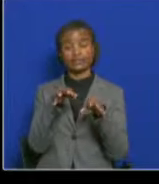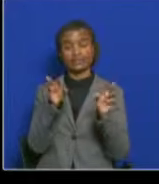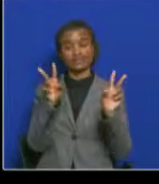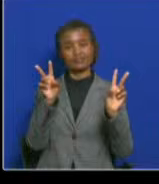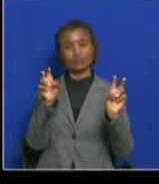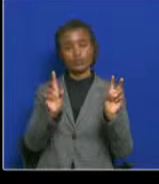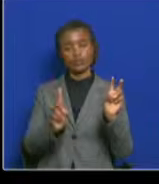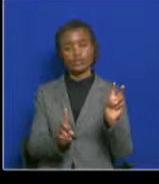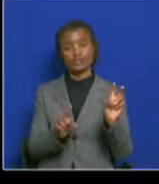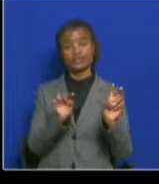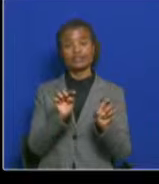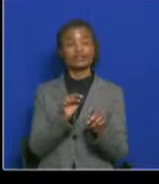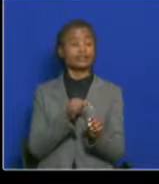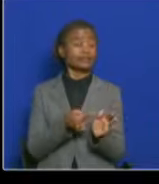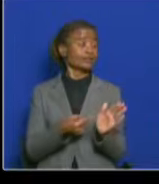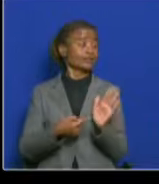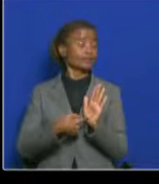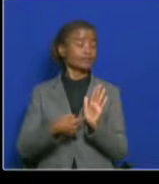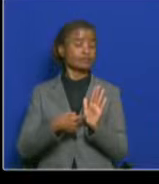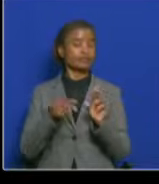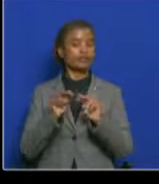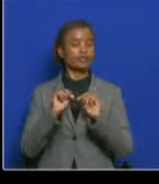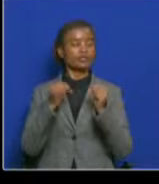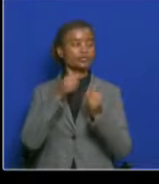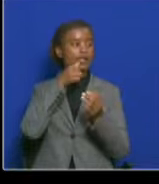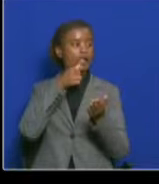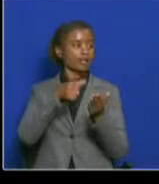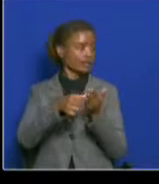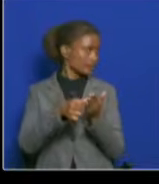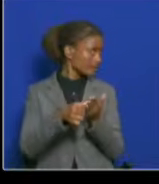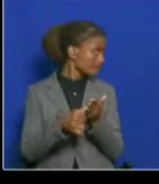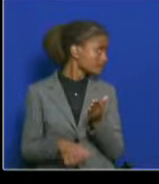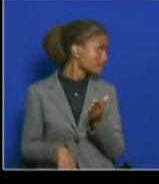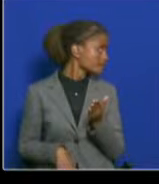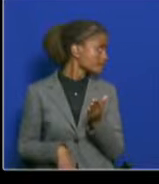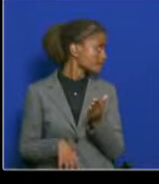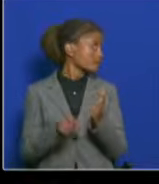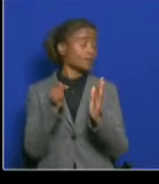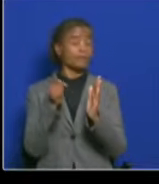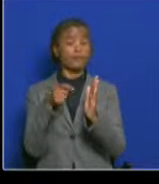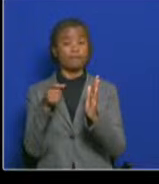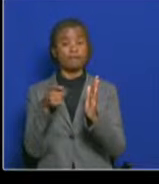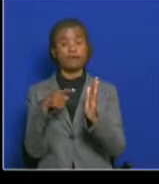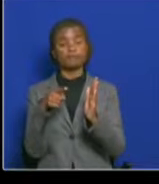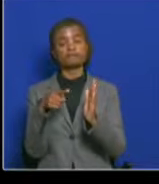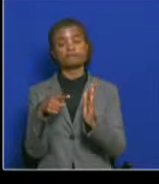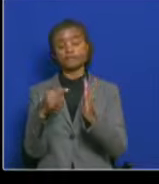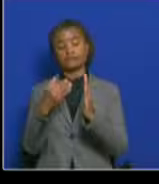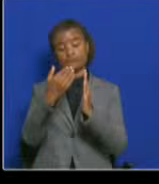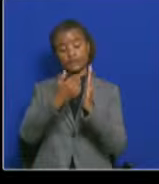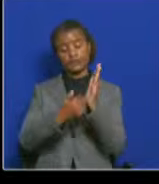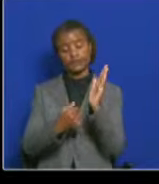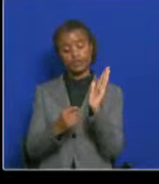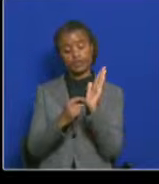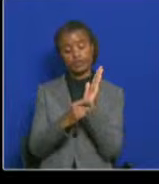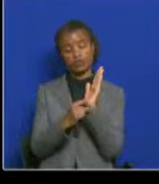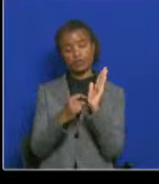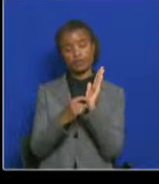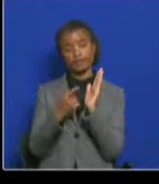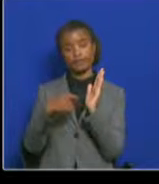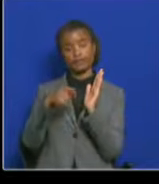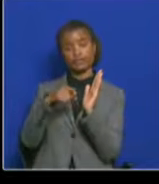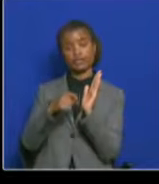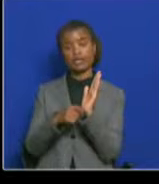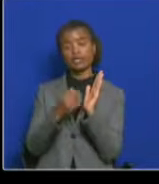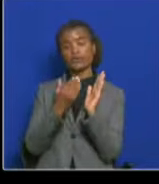that is being referred to. It's signed at the bottom by Divisional Commissioner for Supply